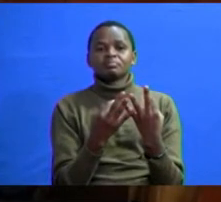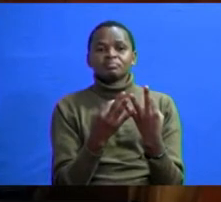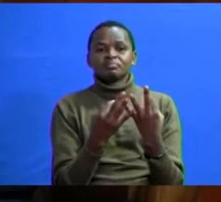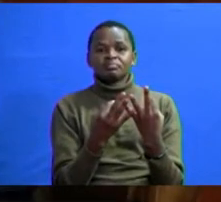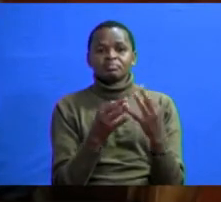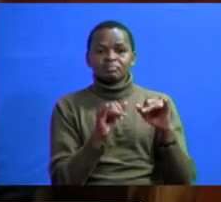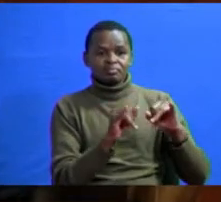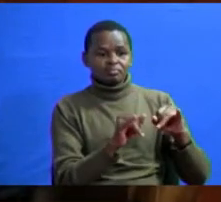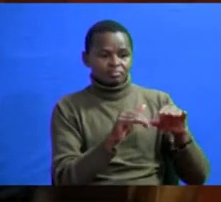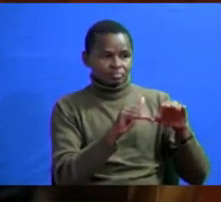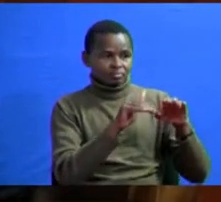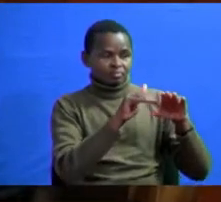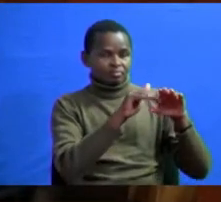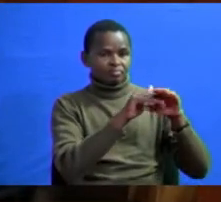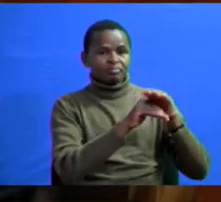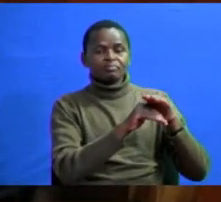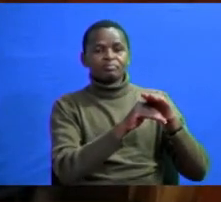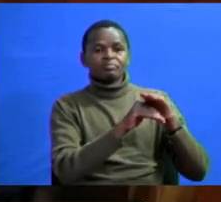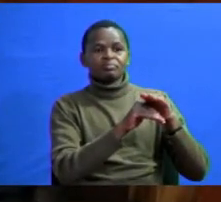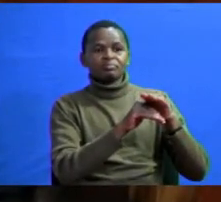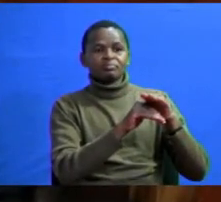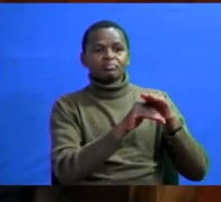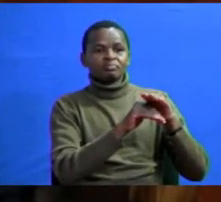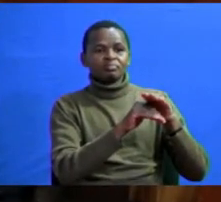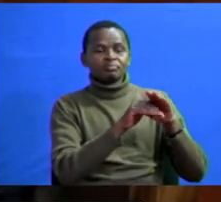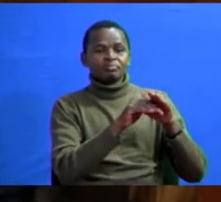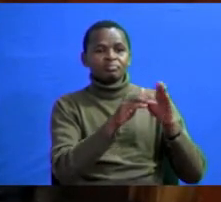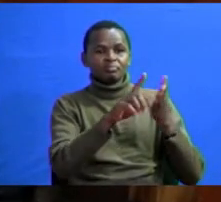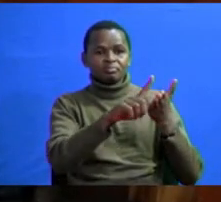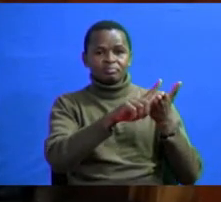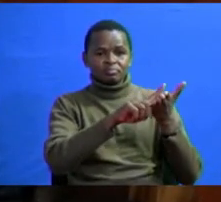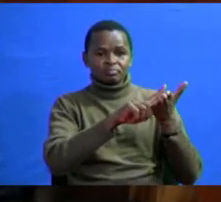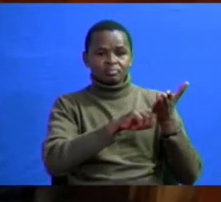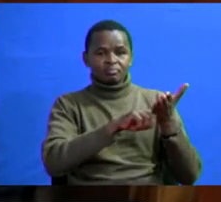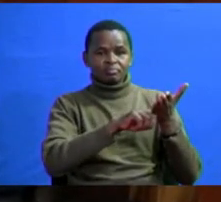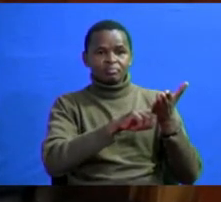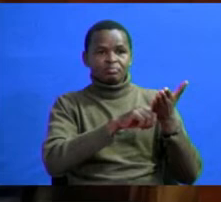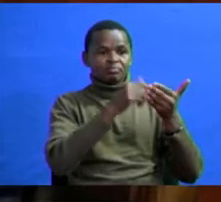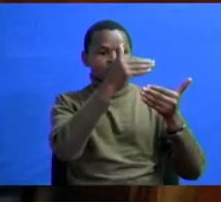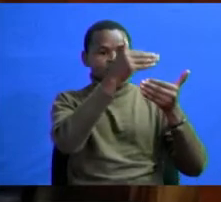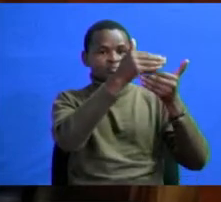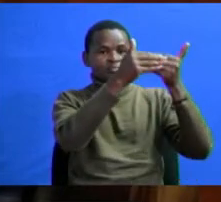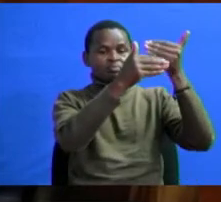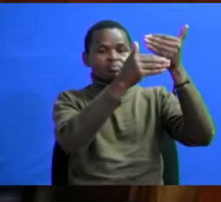living in a temporary structure, and